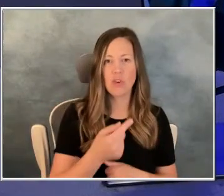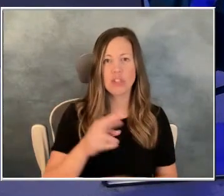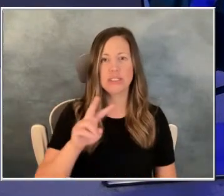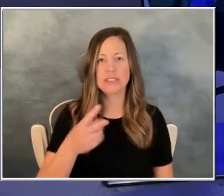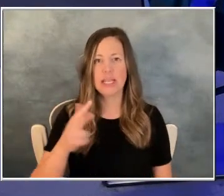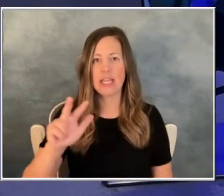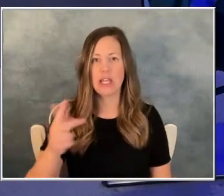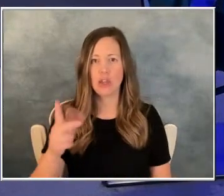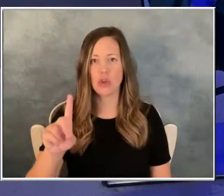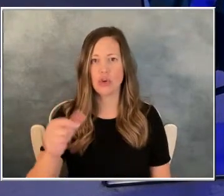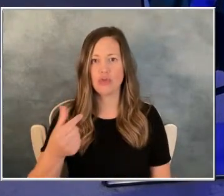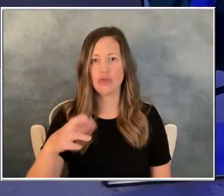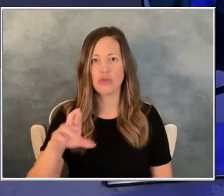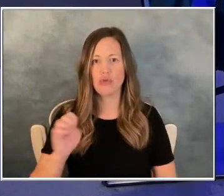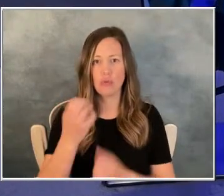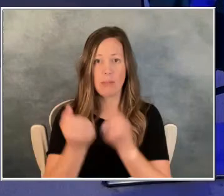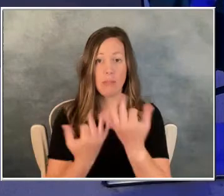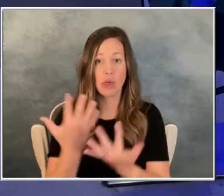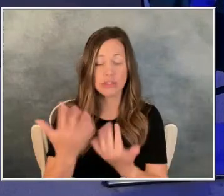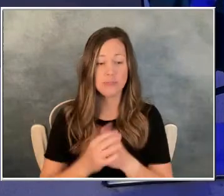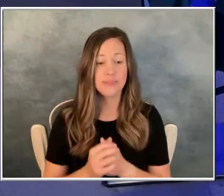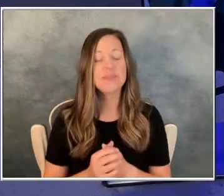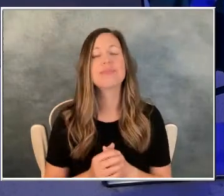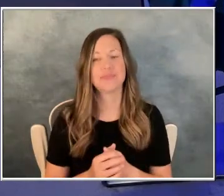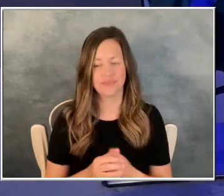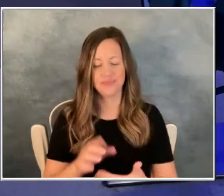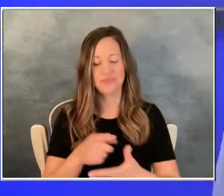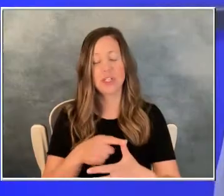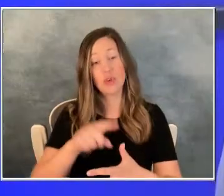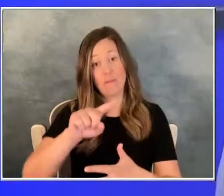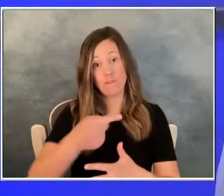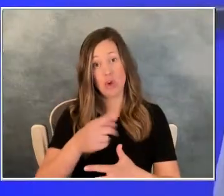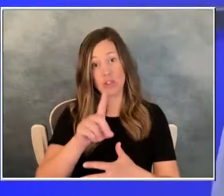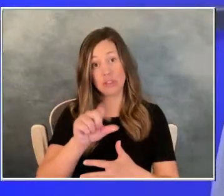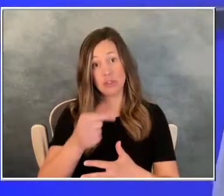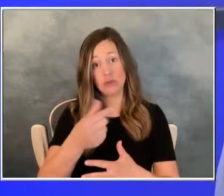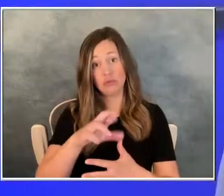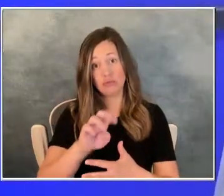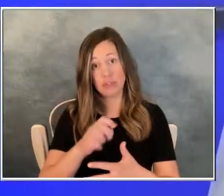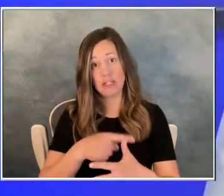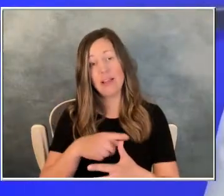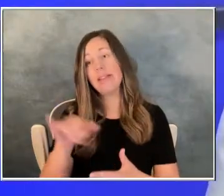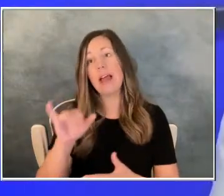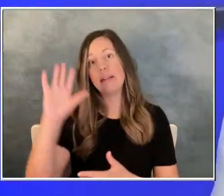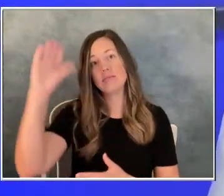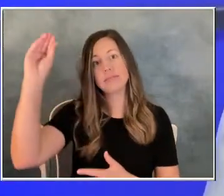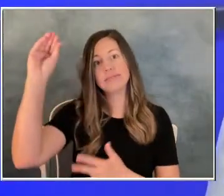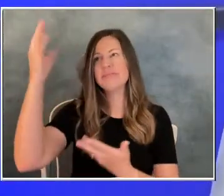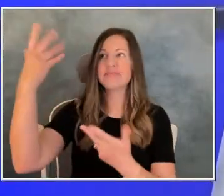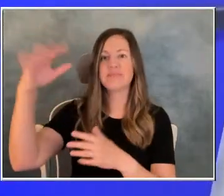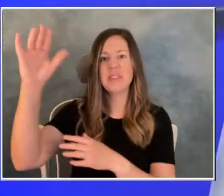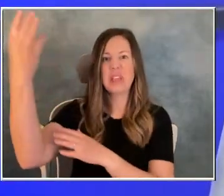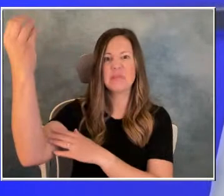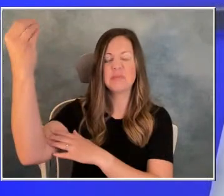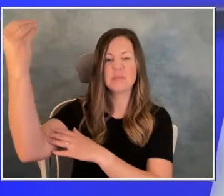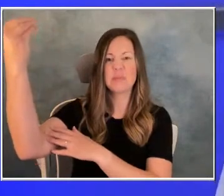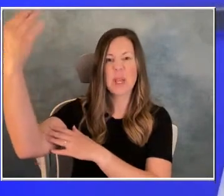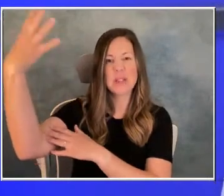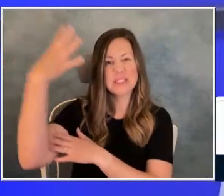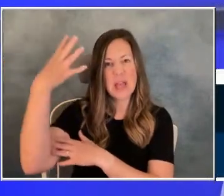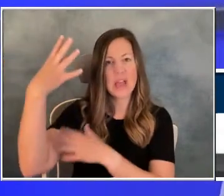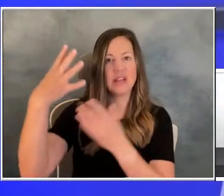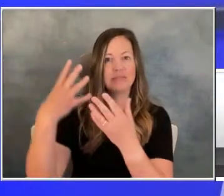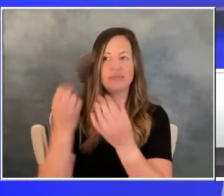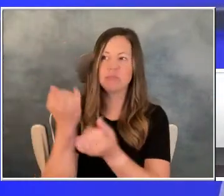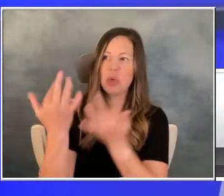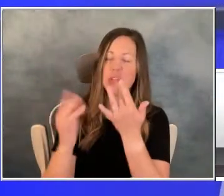burns, Dr. Bhavsar? Okay, so first-degree burn is like a sunburn where skin remains intact, it just gets